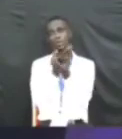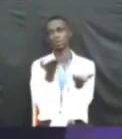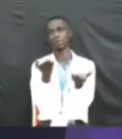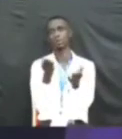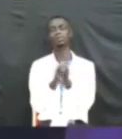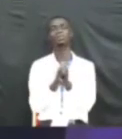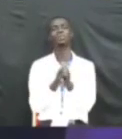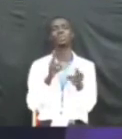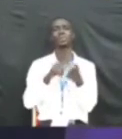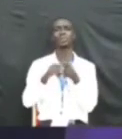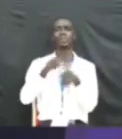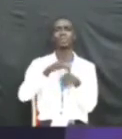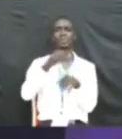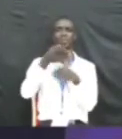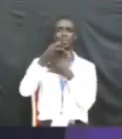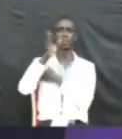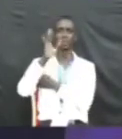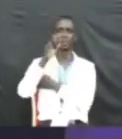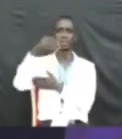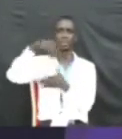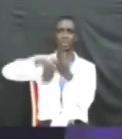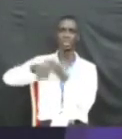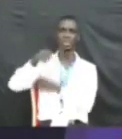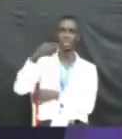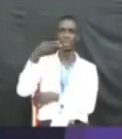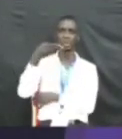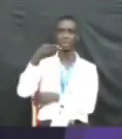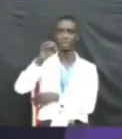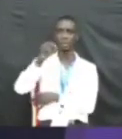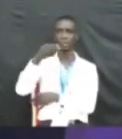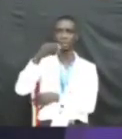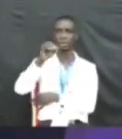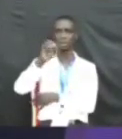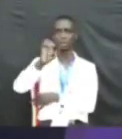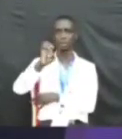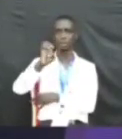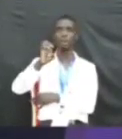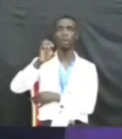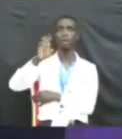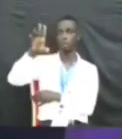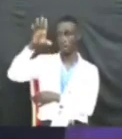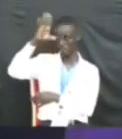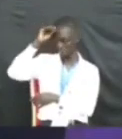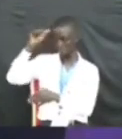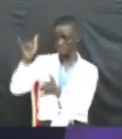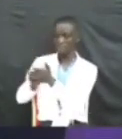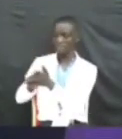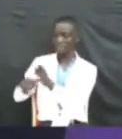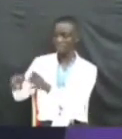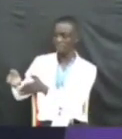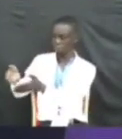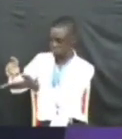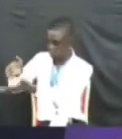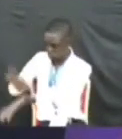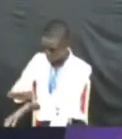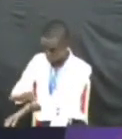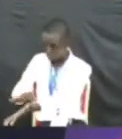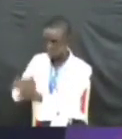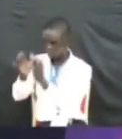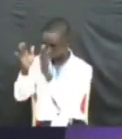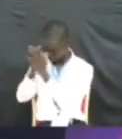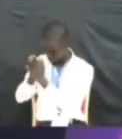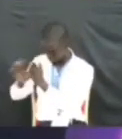God, in Hoho area, a brother declared dead was brought back to life.